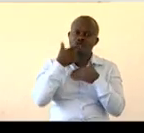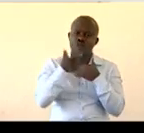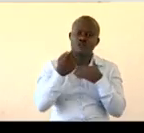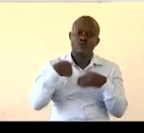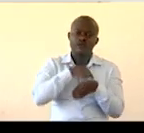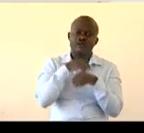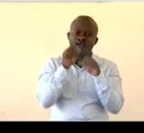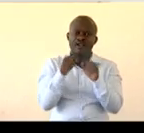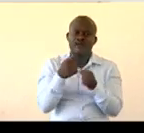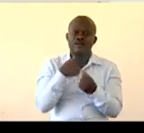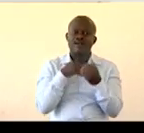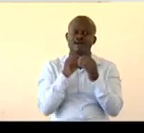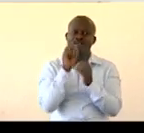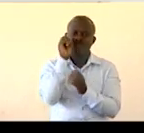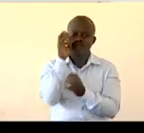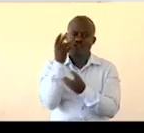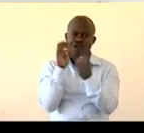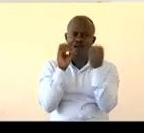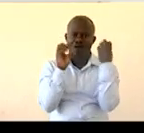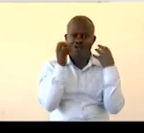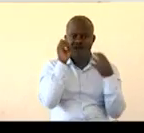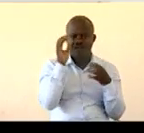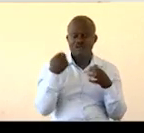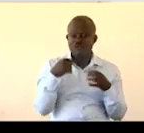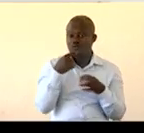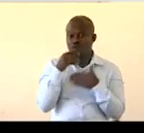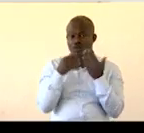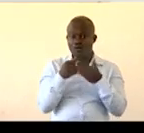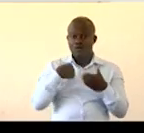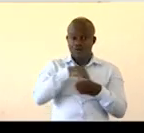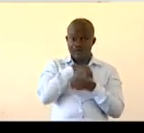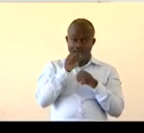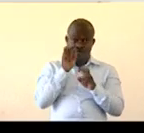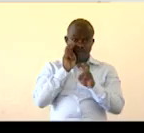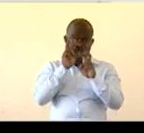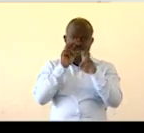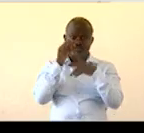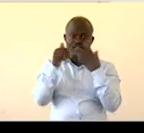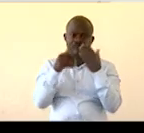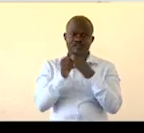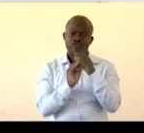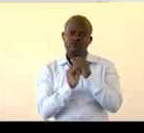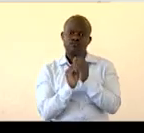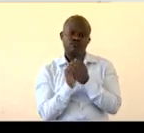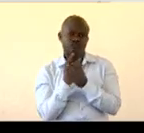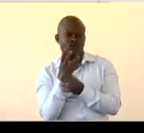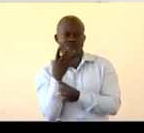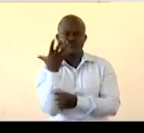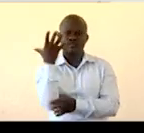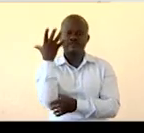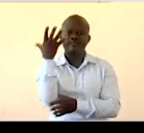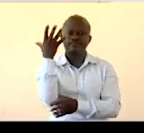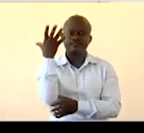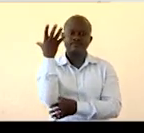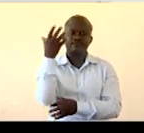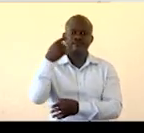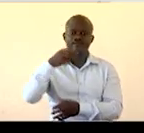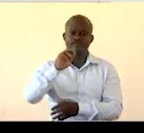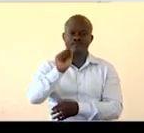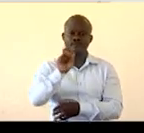have flowers. So you can see these roots are growing towards